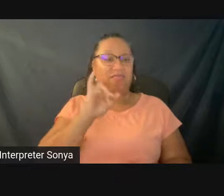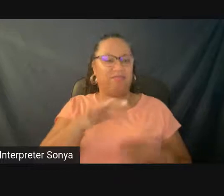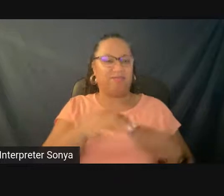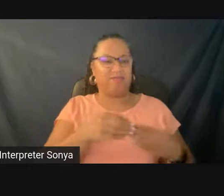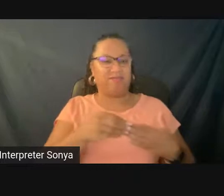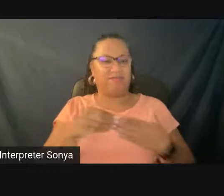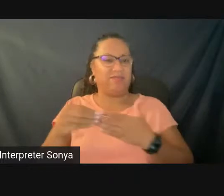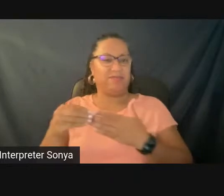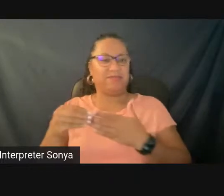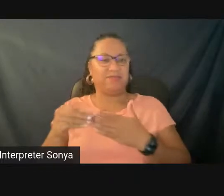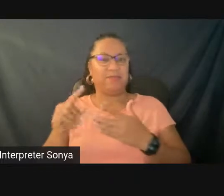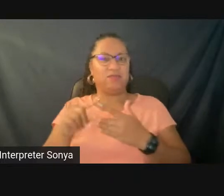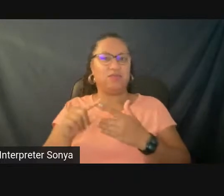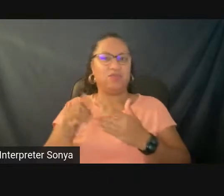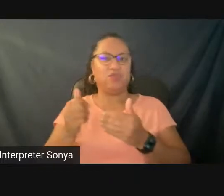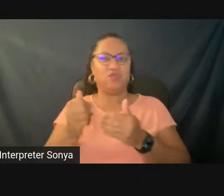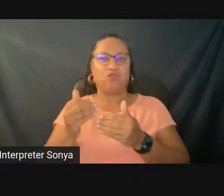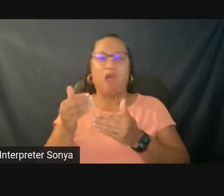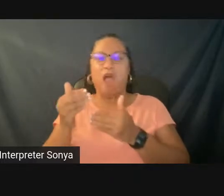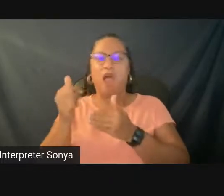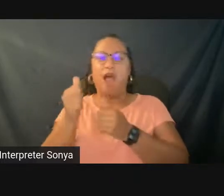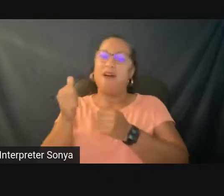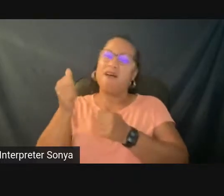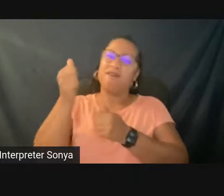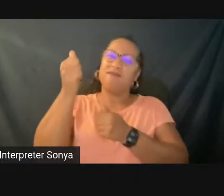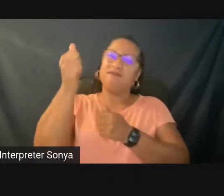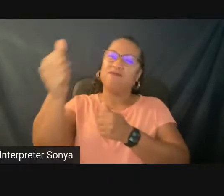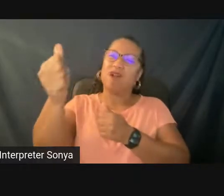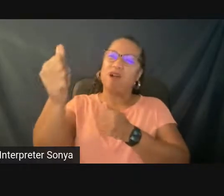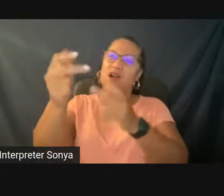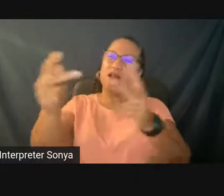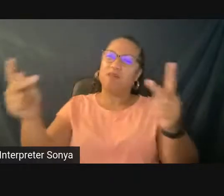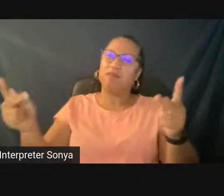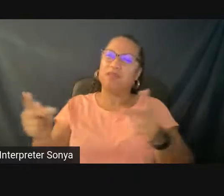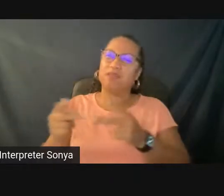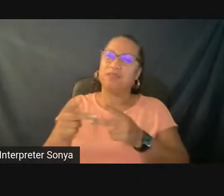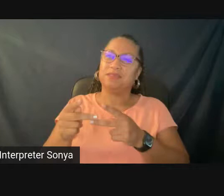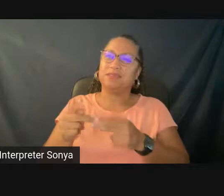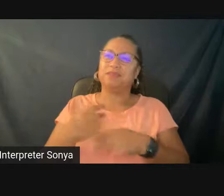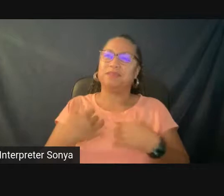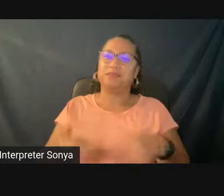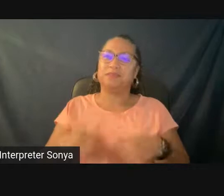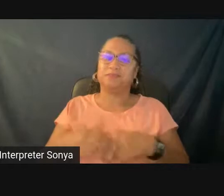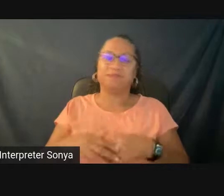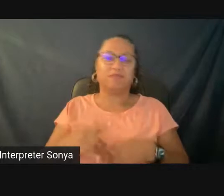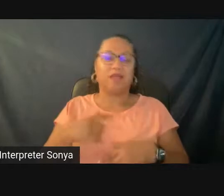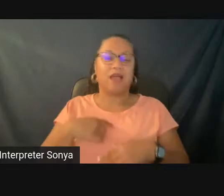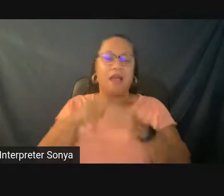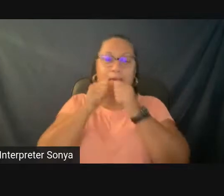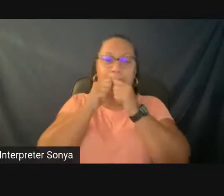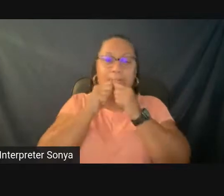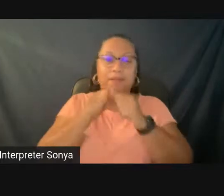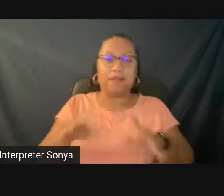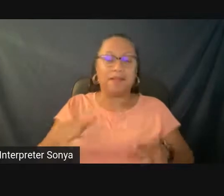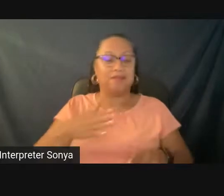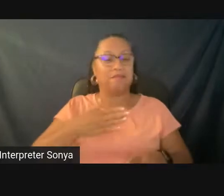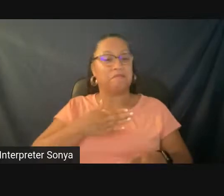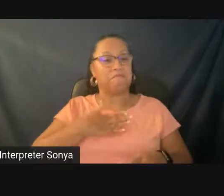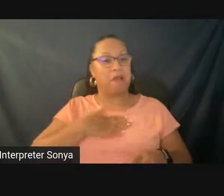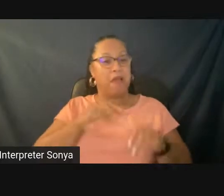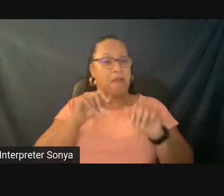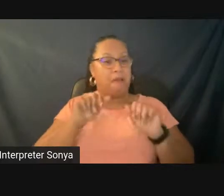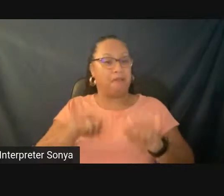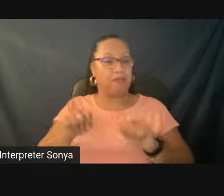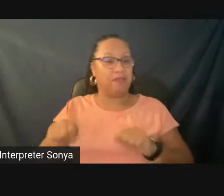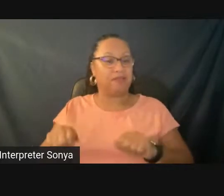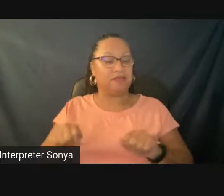distant horizons that delight and surprise me. I bless my ability to